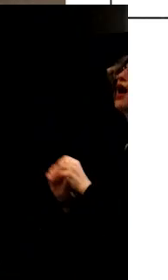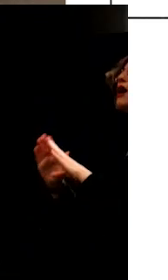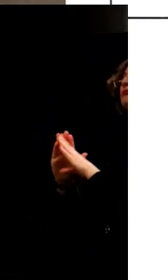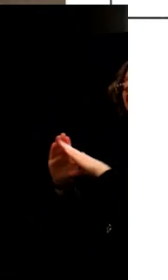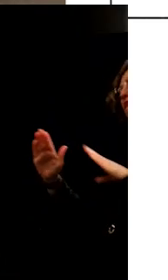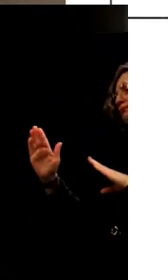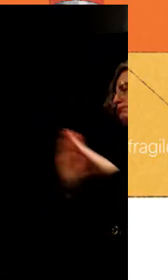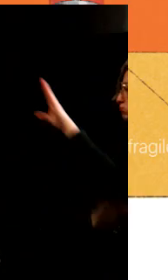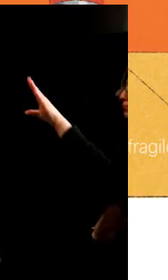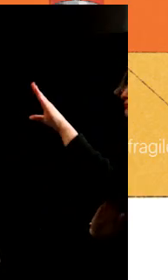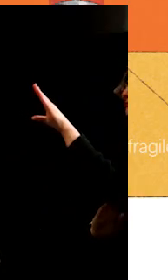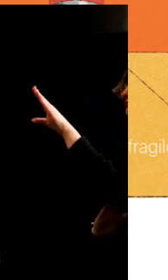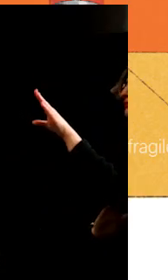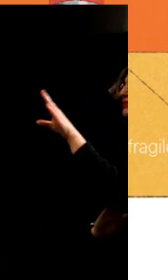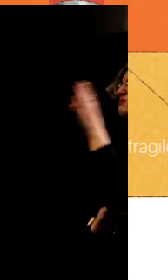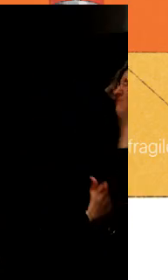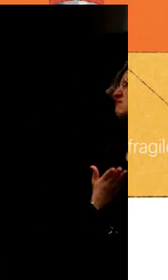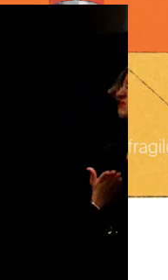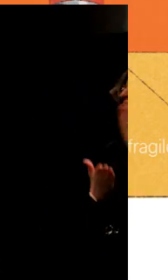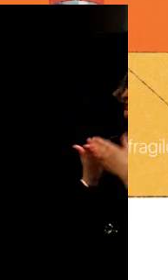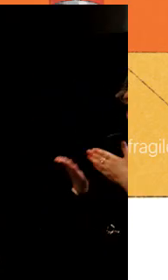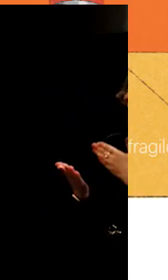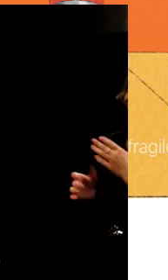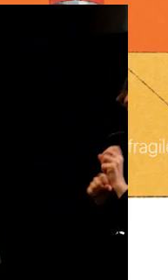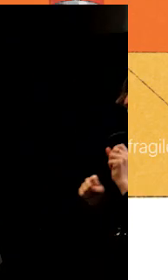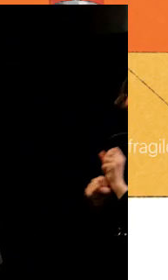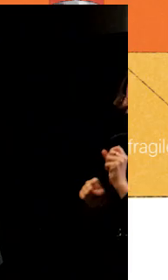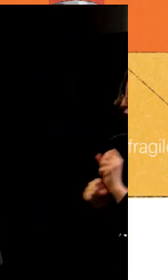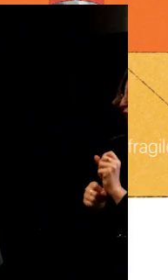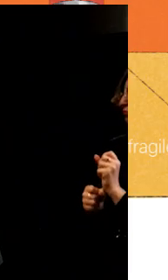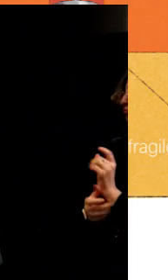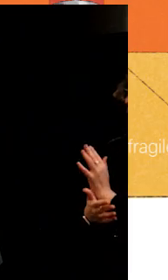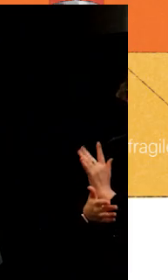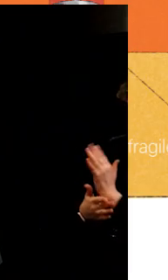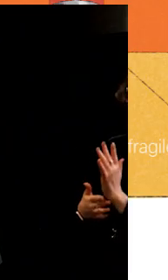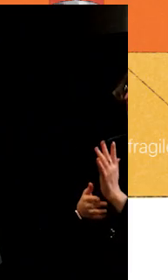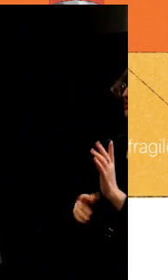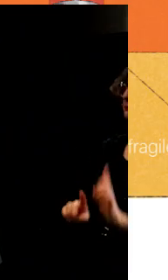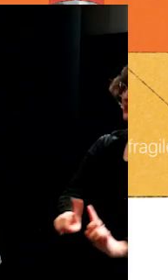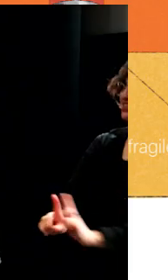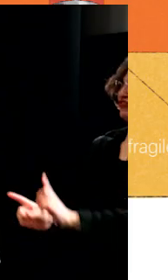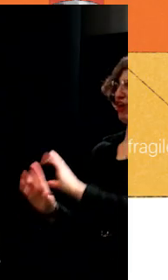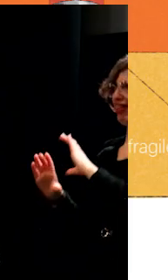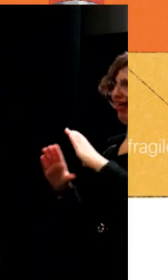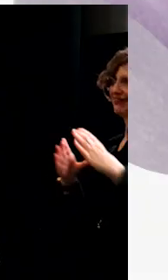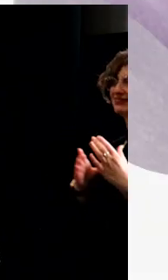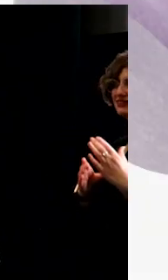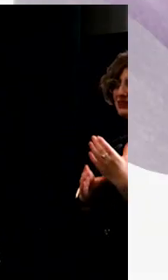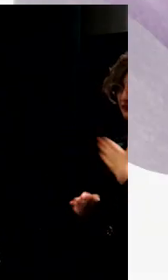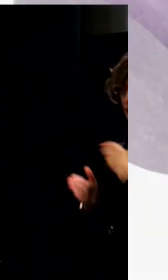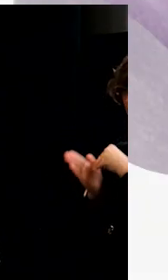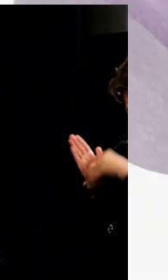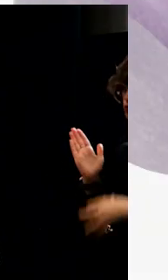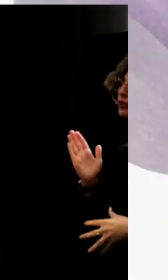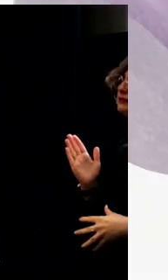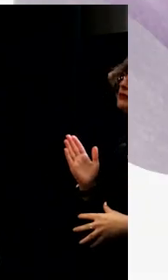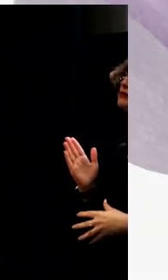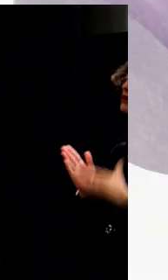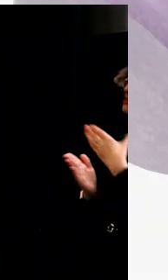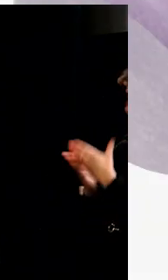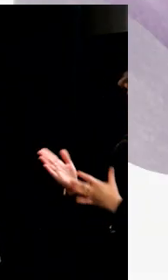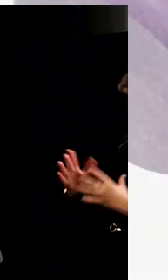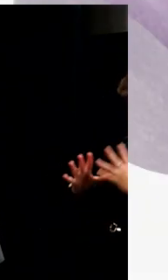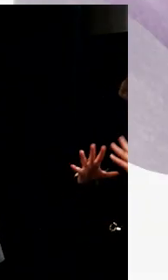And so this is just some work that I'm showing you. Again, varies from all those classes that I just mentioned. to some really